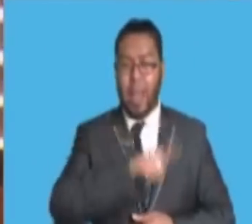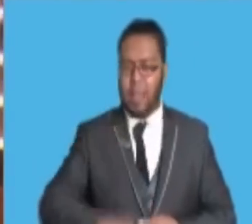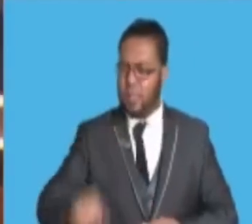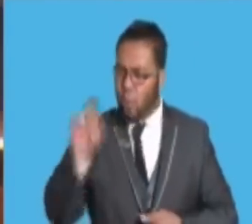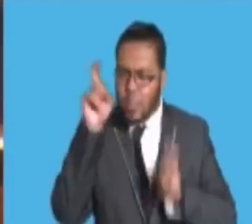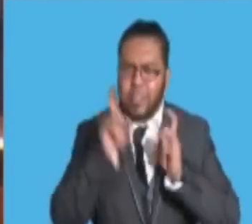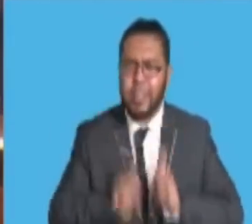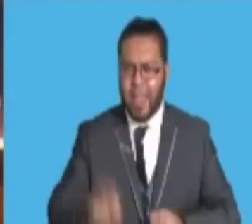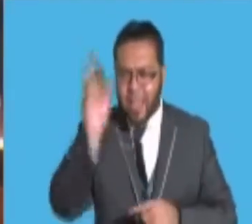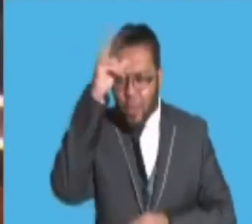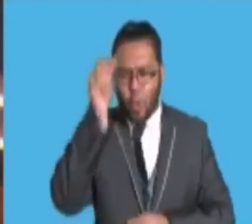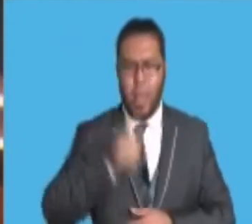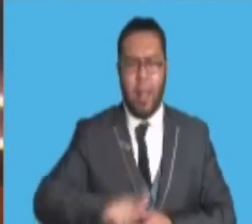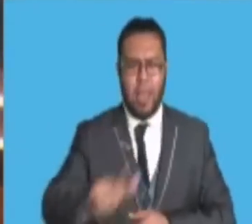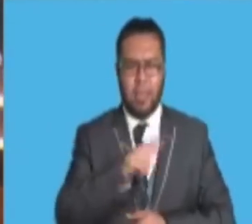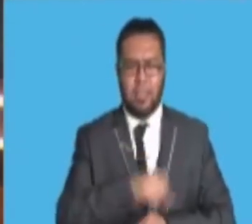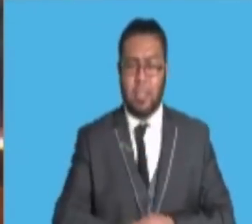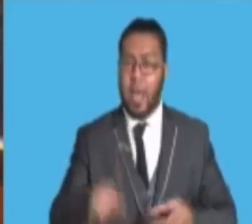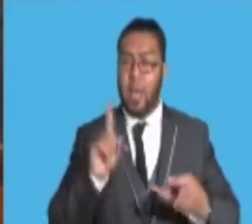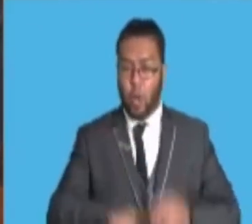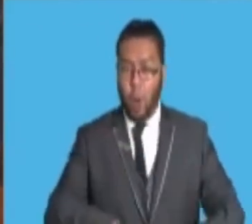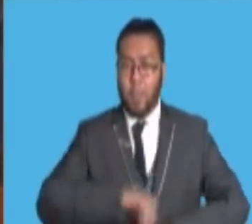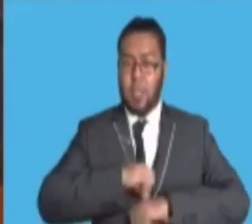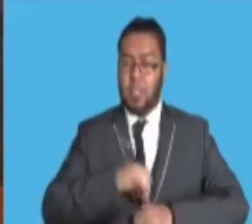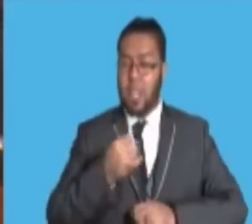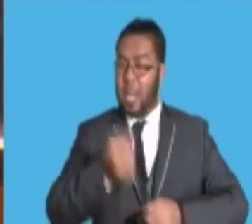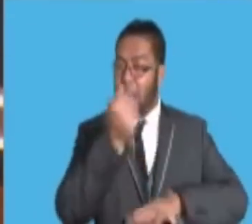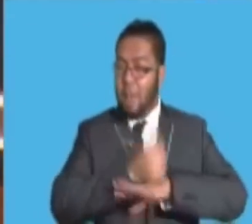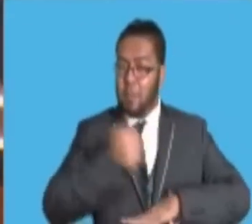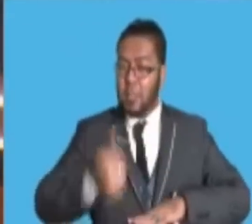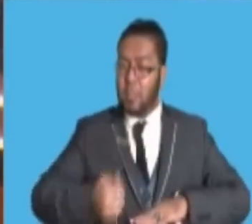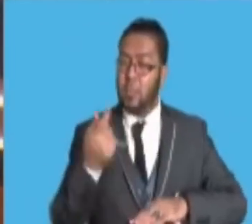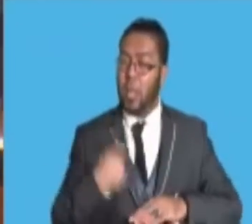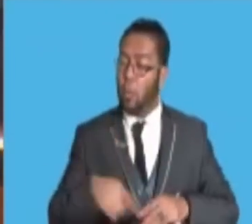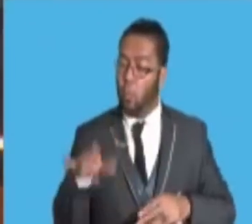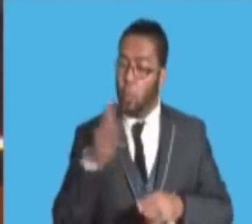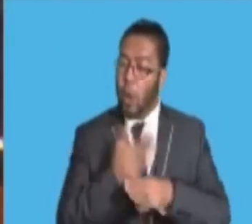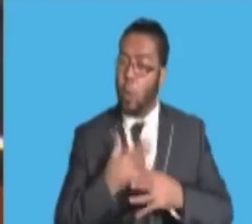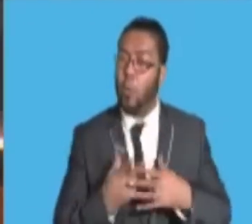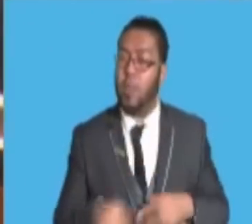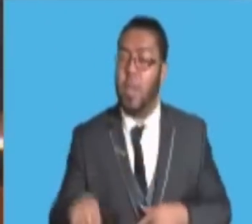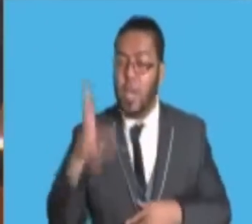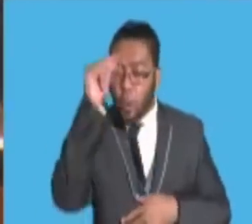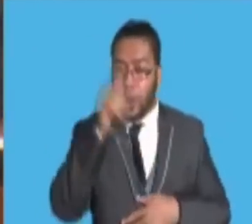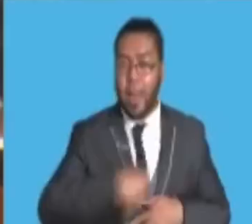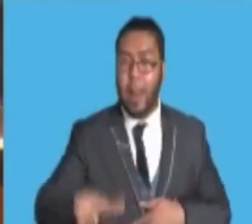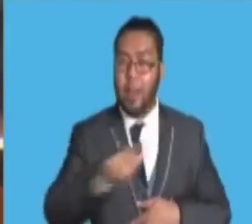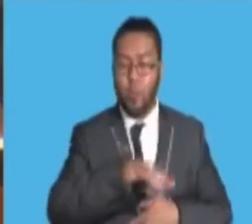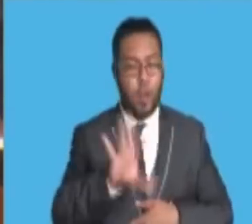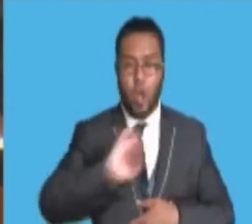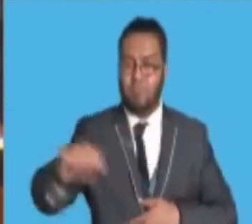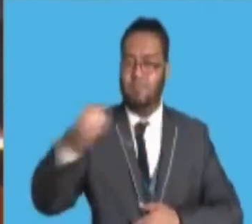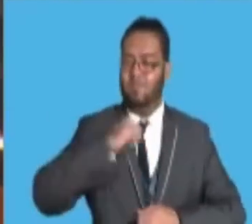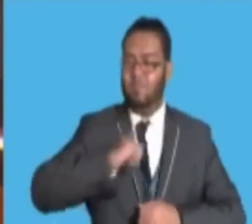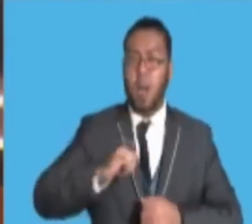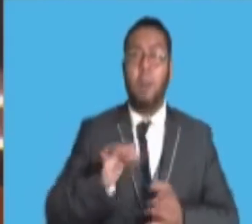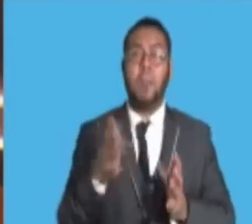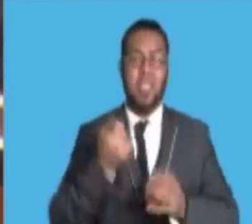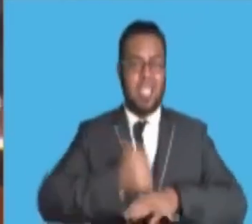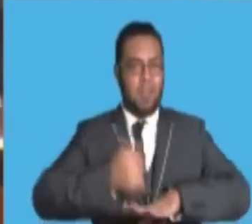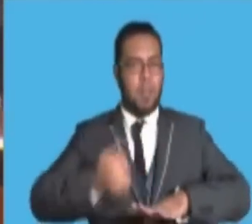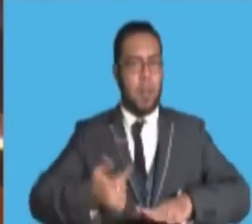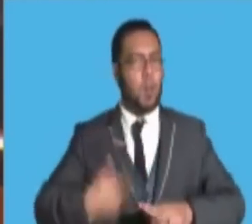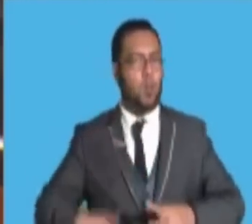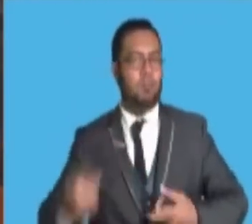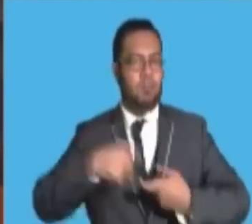Itoke land. And incompetence in government institutions that deal with Itoke land will not be tolerated by this government and will deal